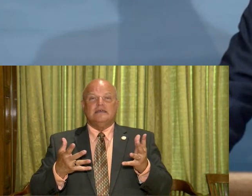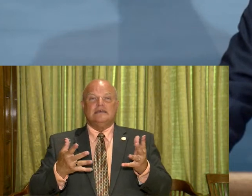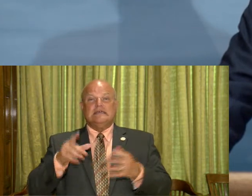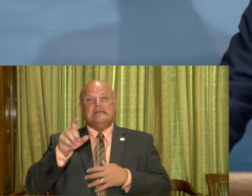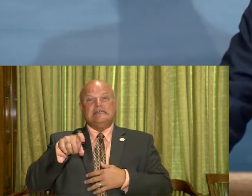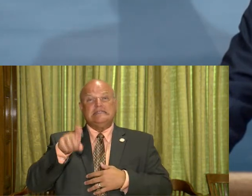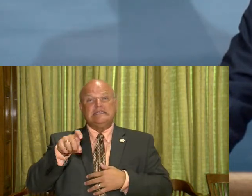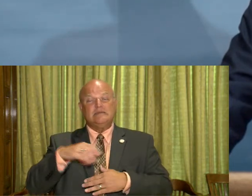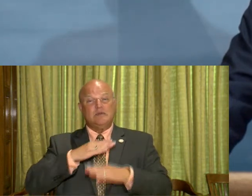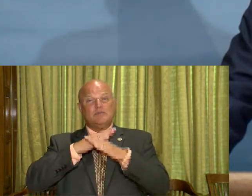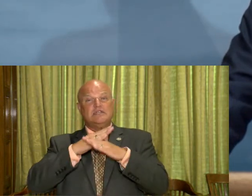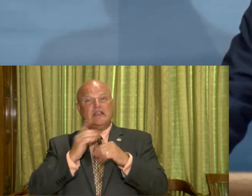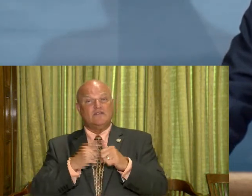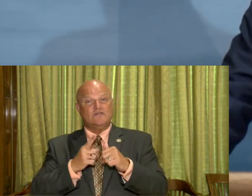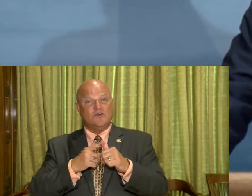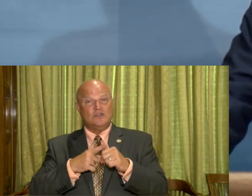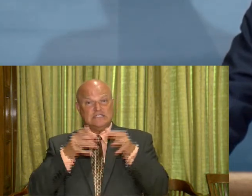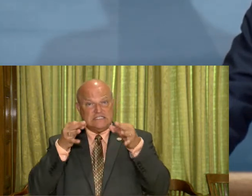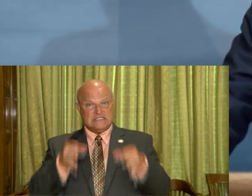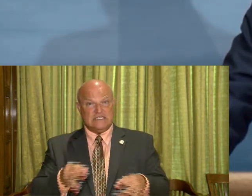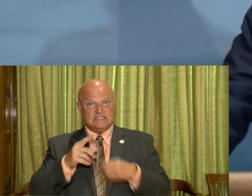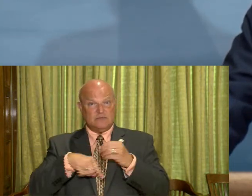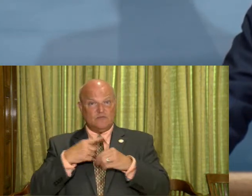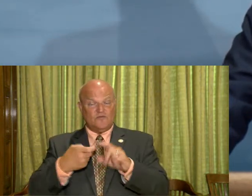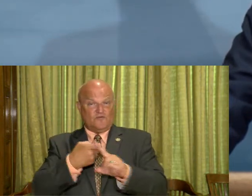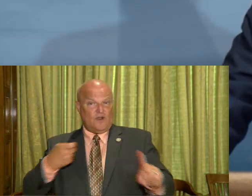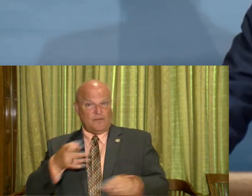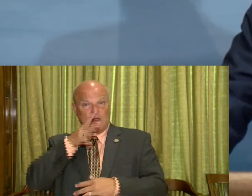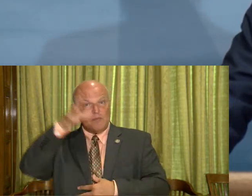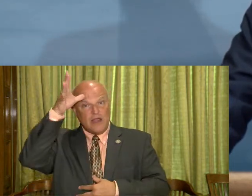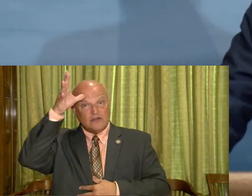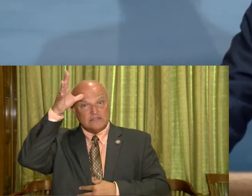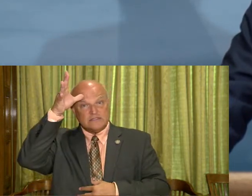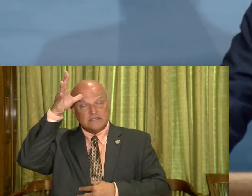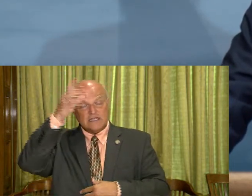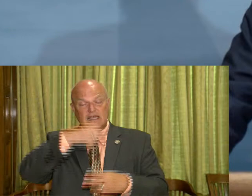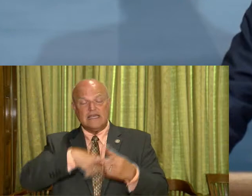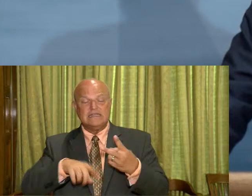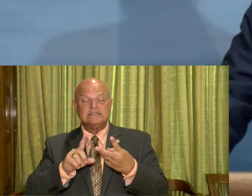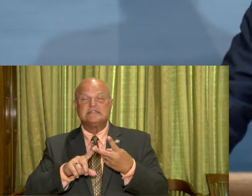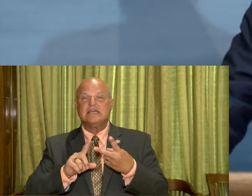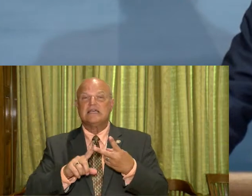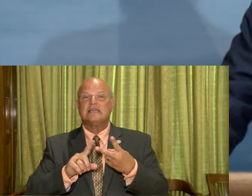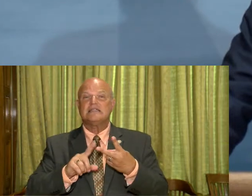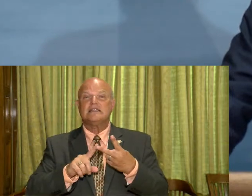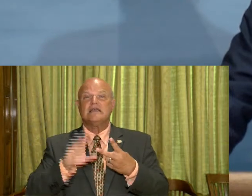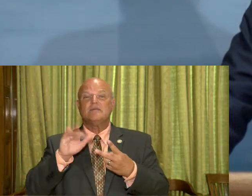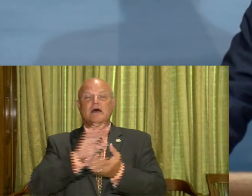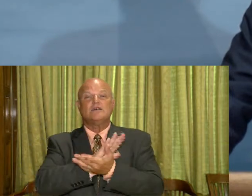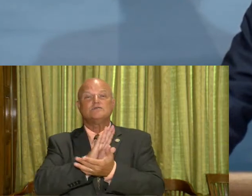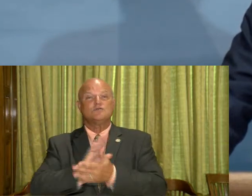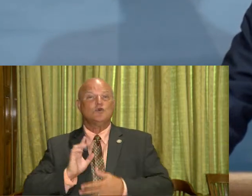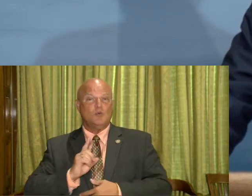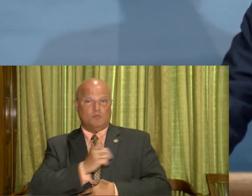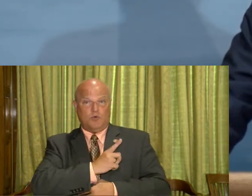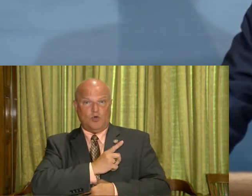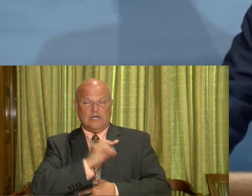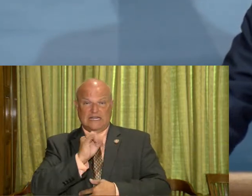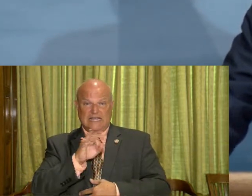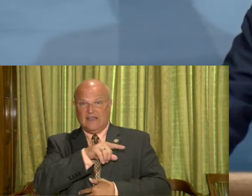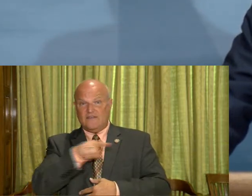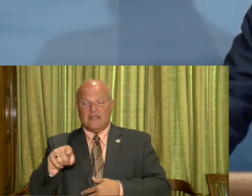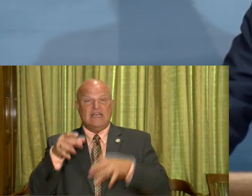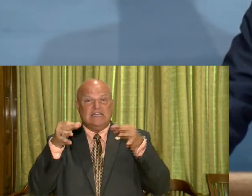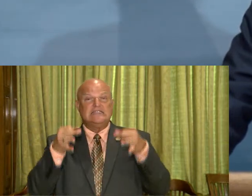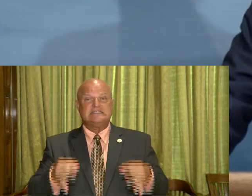they need to be protected first by decisions of their parents, and then secondly by school board if they